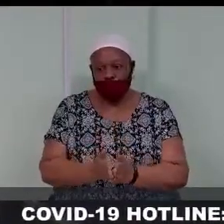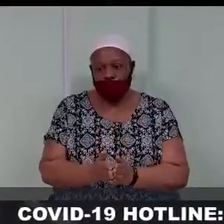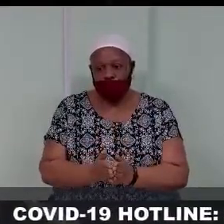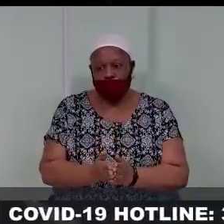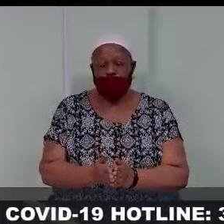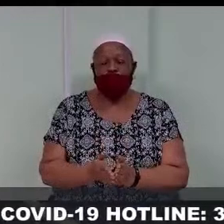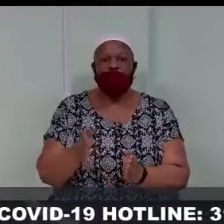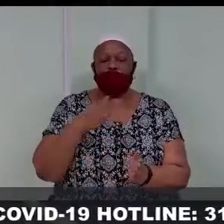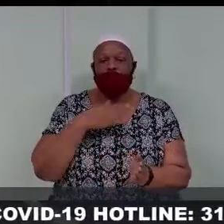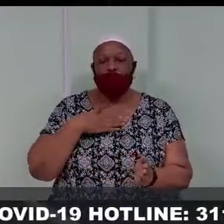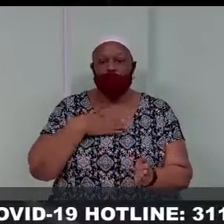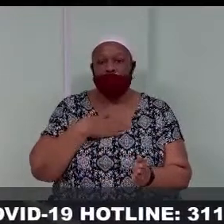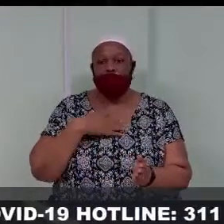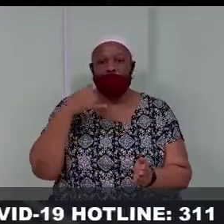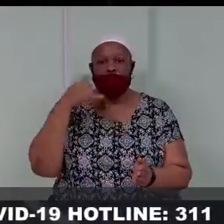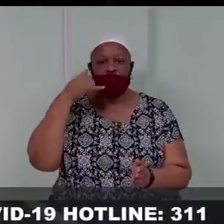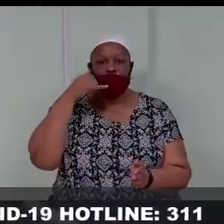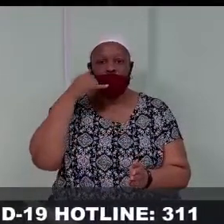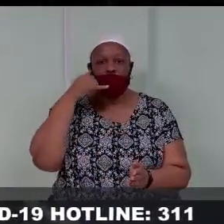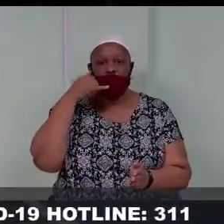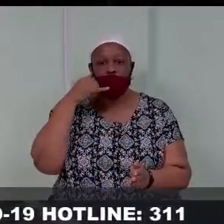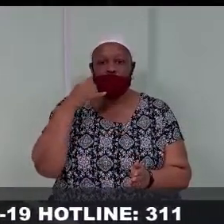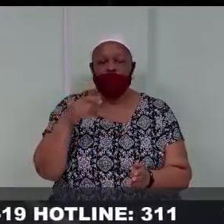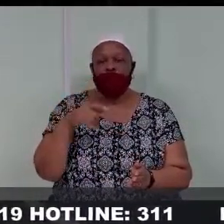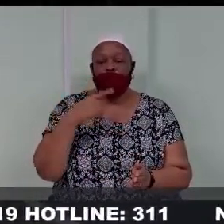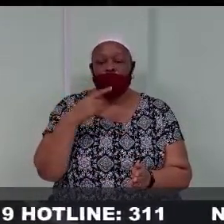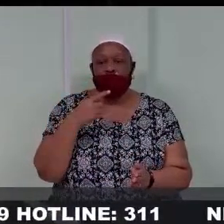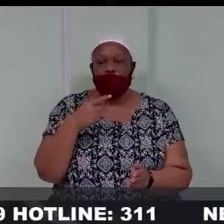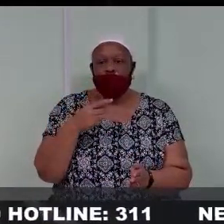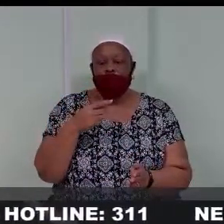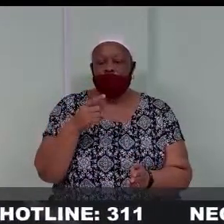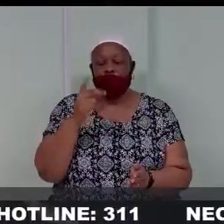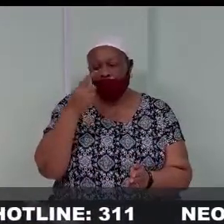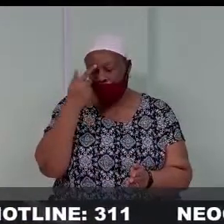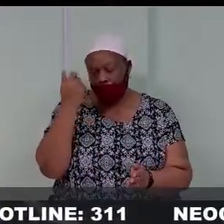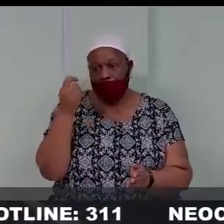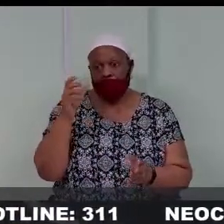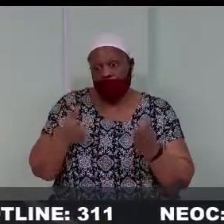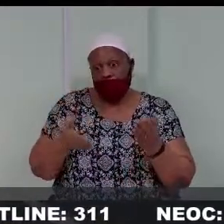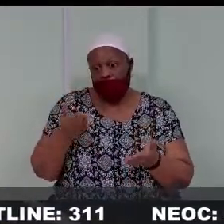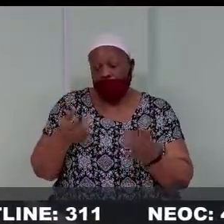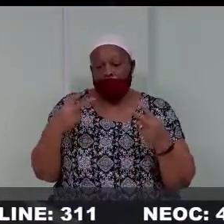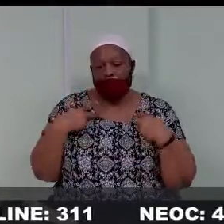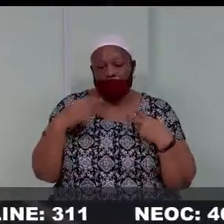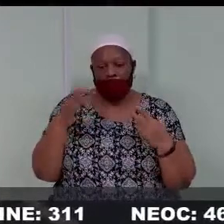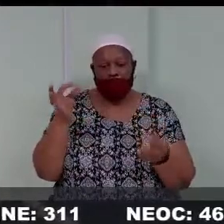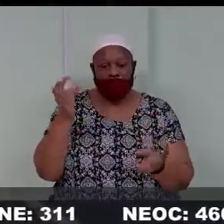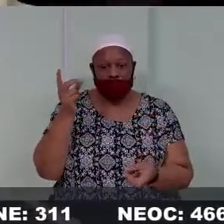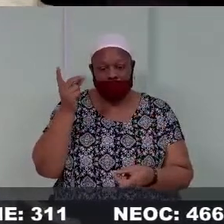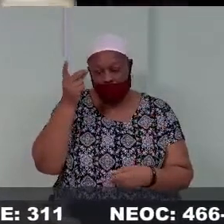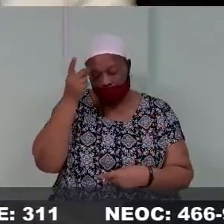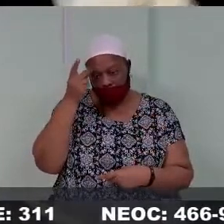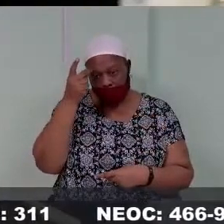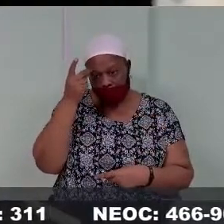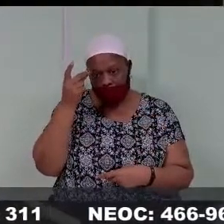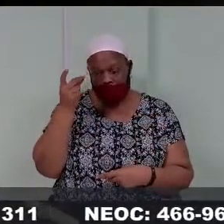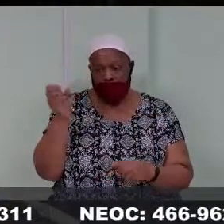National Disaster Coordinator, to present us with his report. Mr. Samuel.